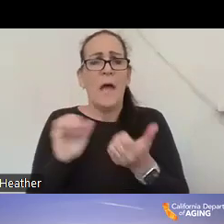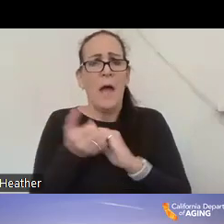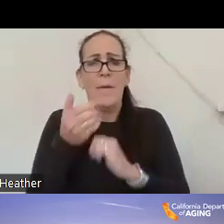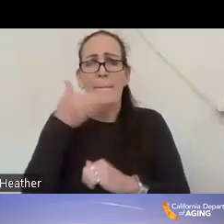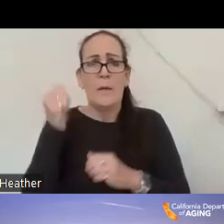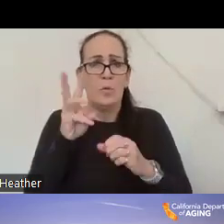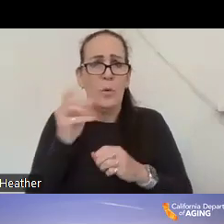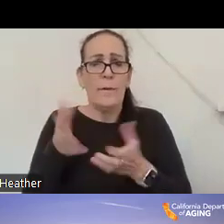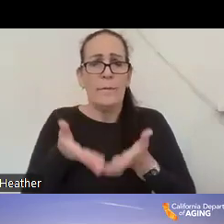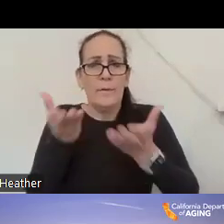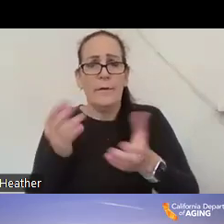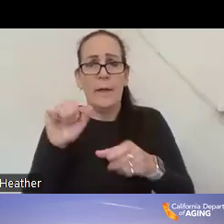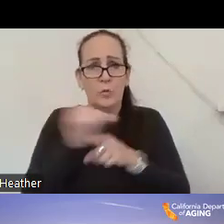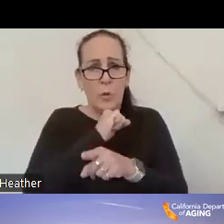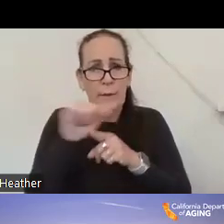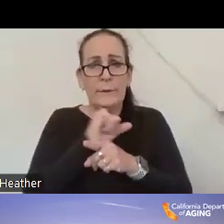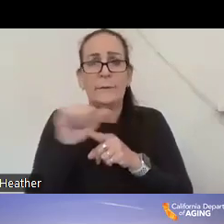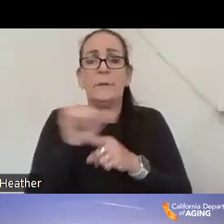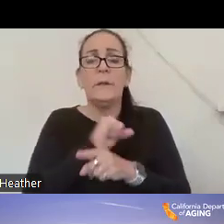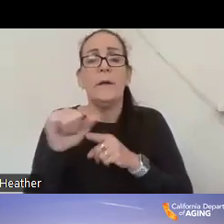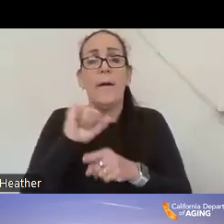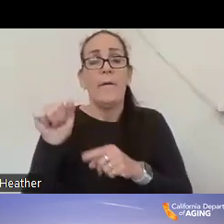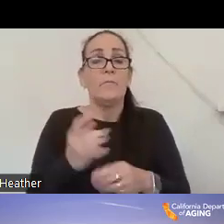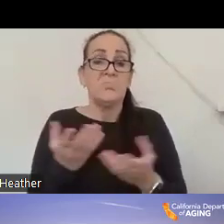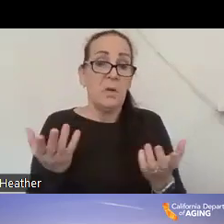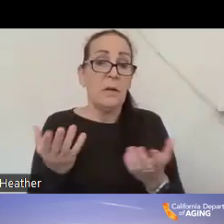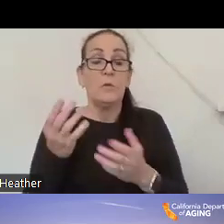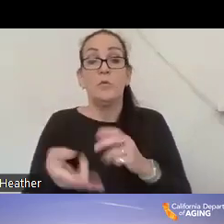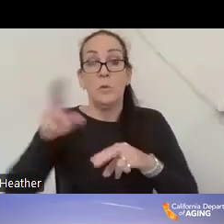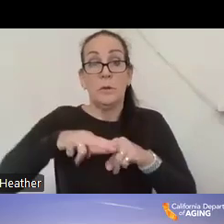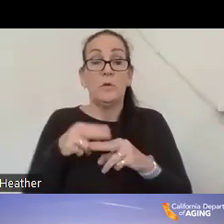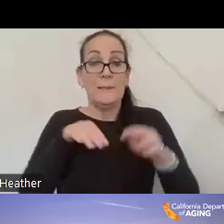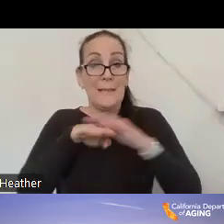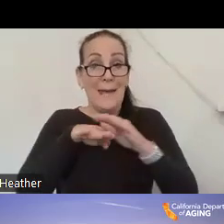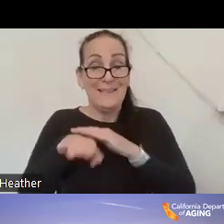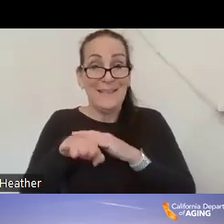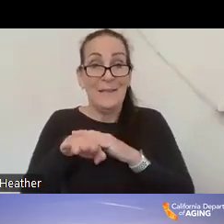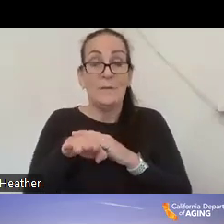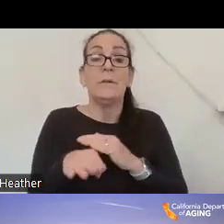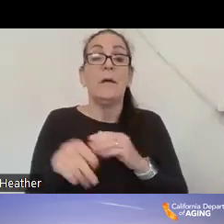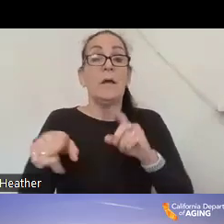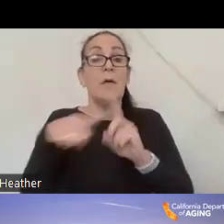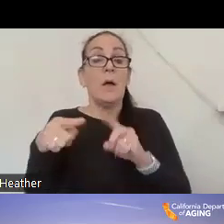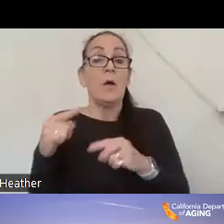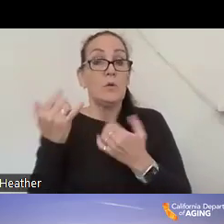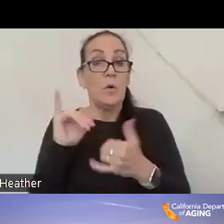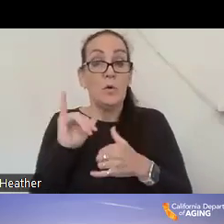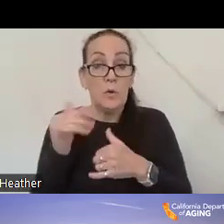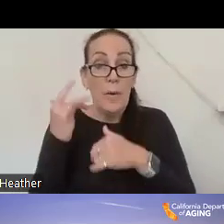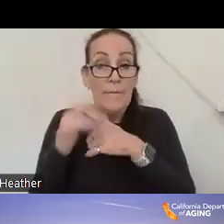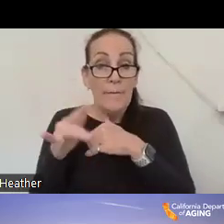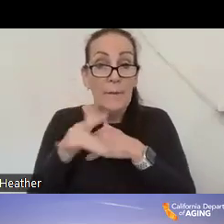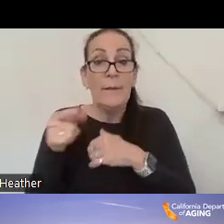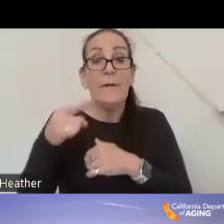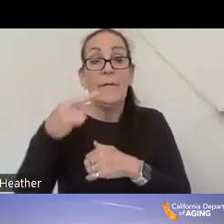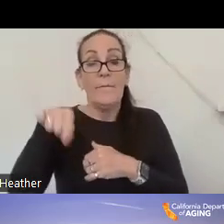trainings and different modalities for caregivers to increase access and ability for caregivers to take these trainings and for them